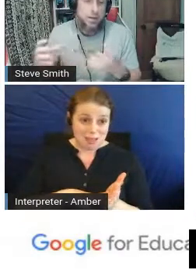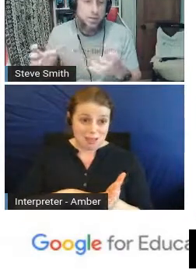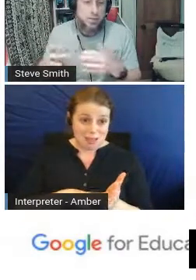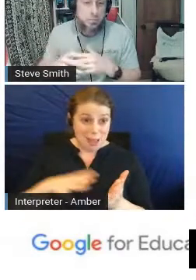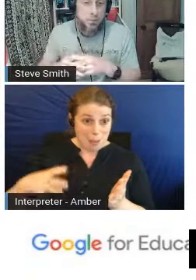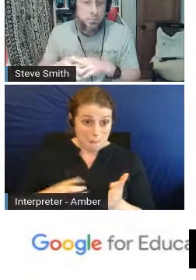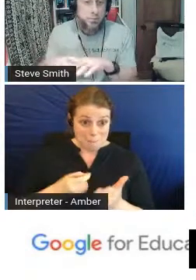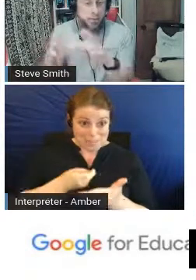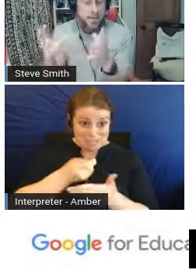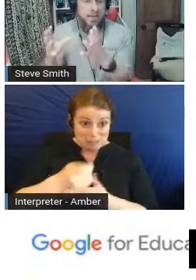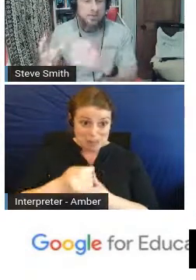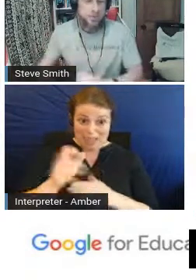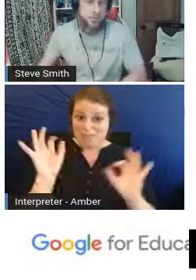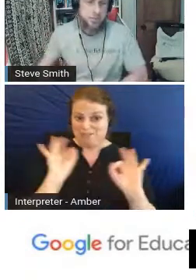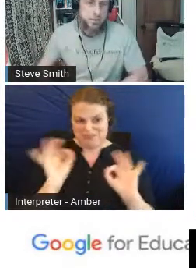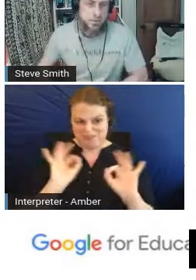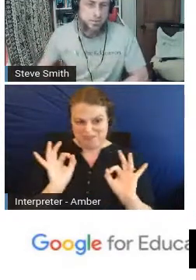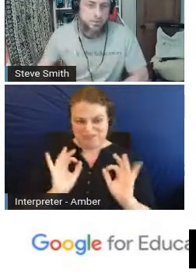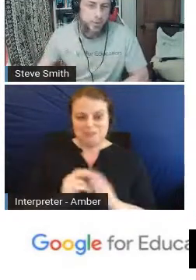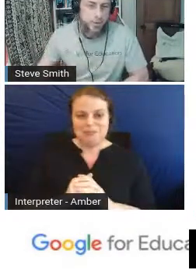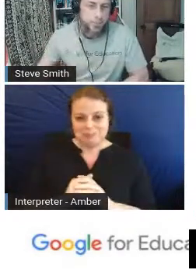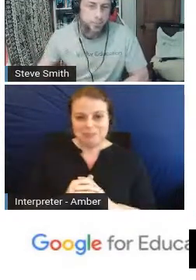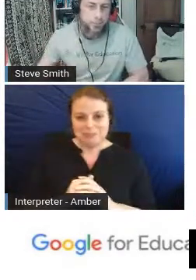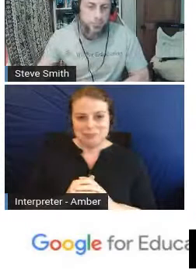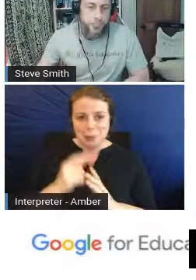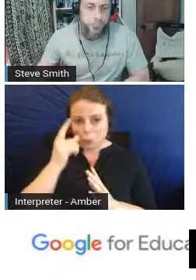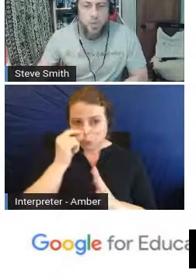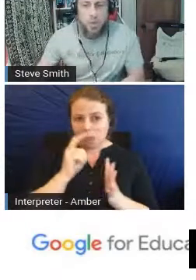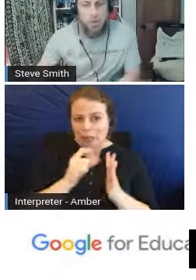it incurs any bills. So we can do this for free.